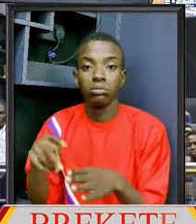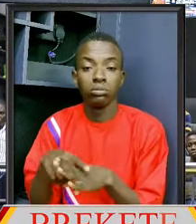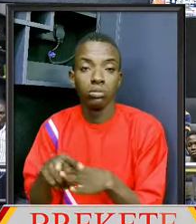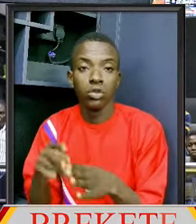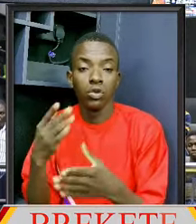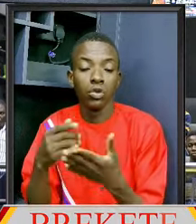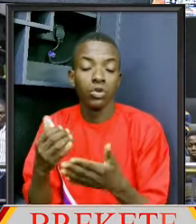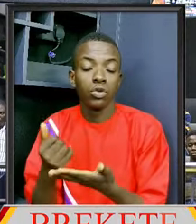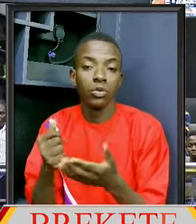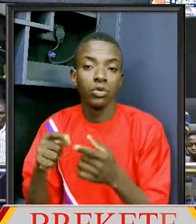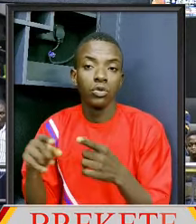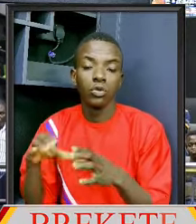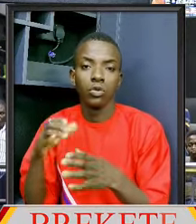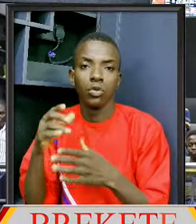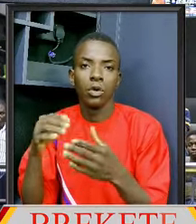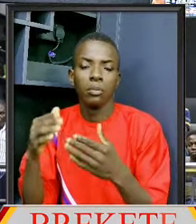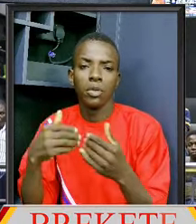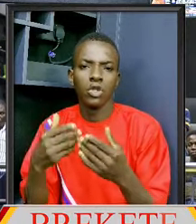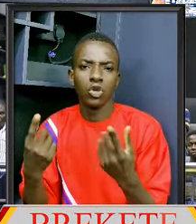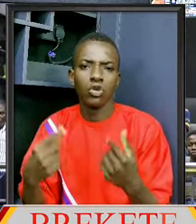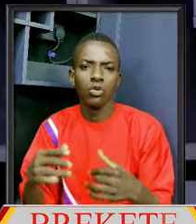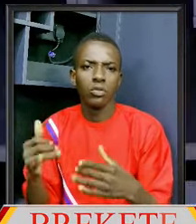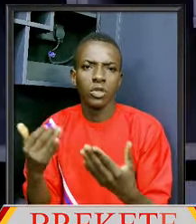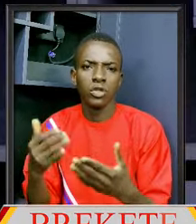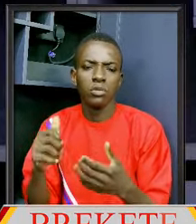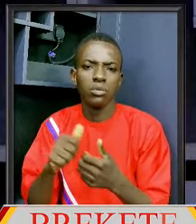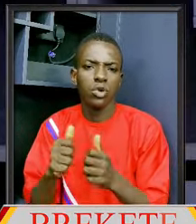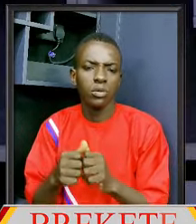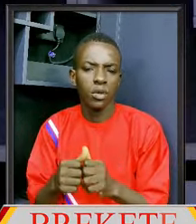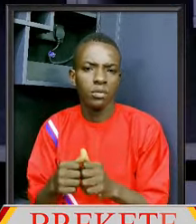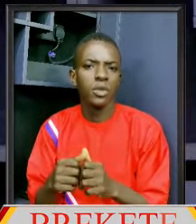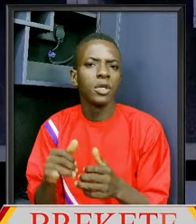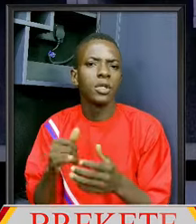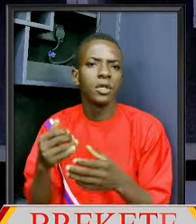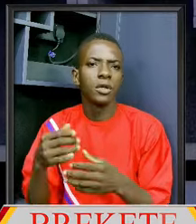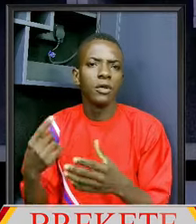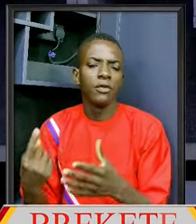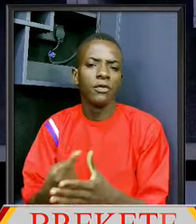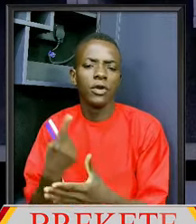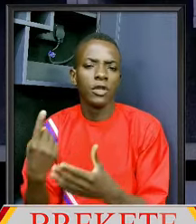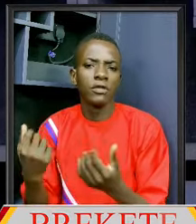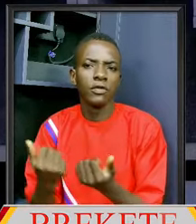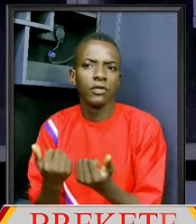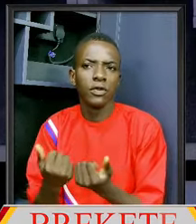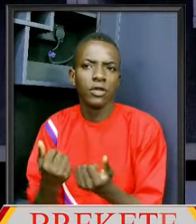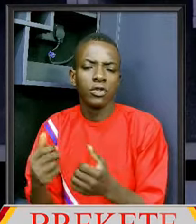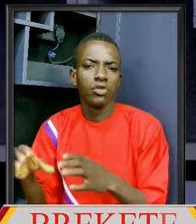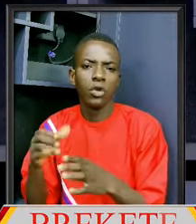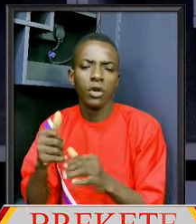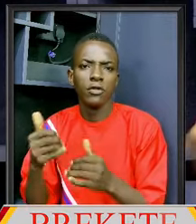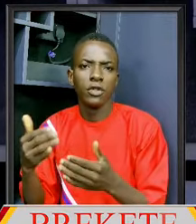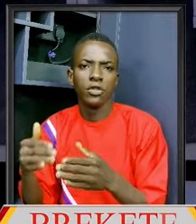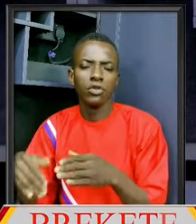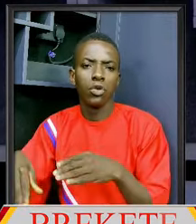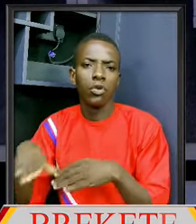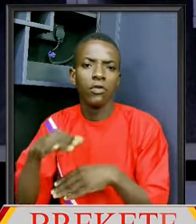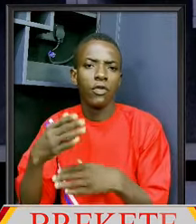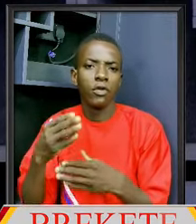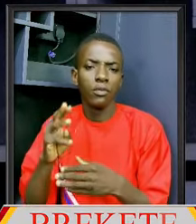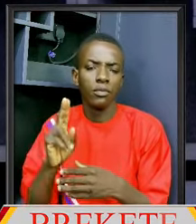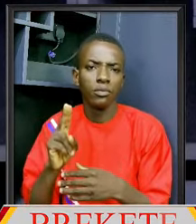supposed to do, they no go do. And when matter come like this, there is problem. Now them, they first fight, do everything to cover